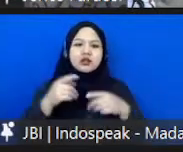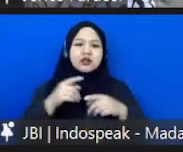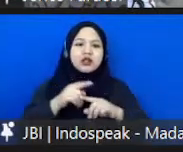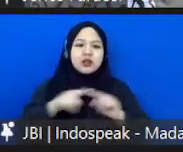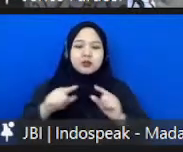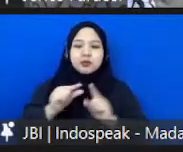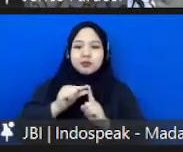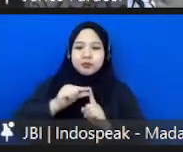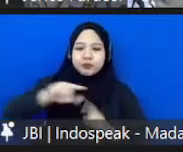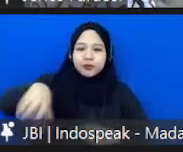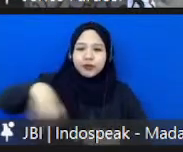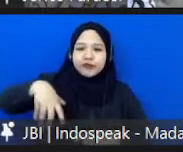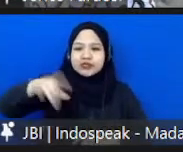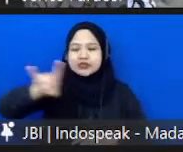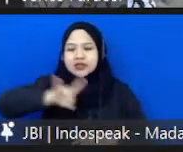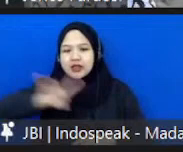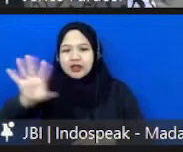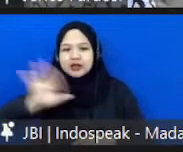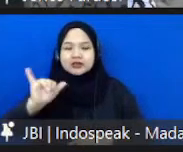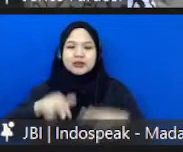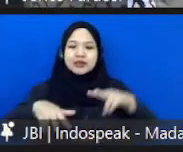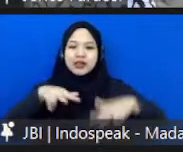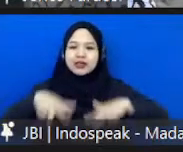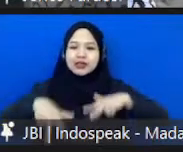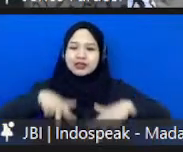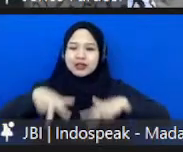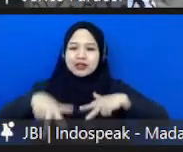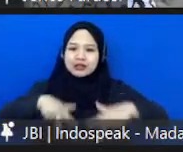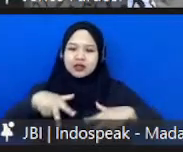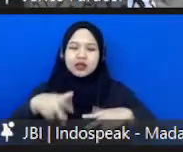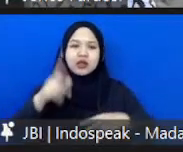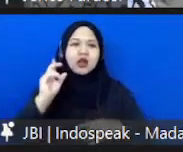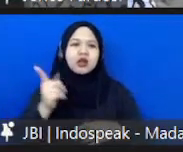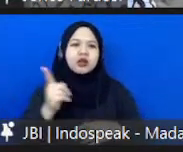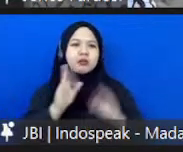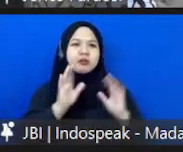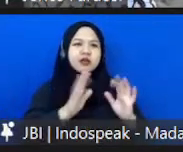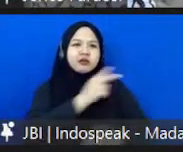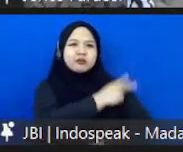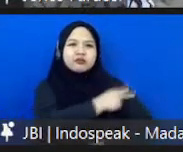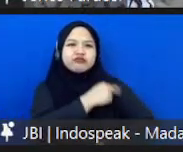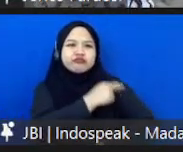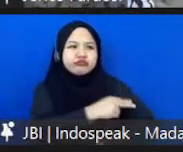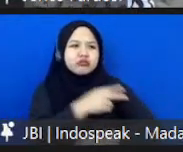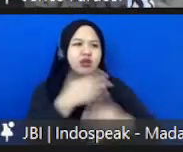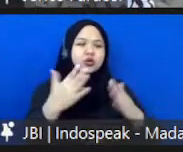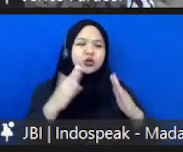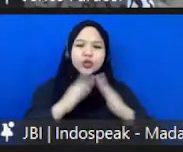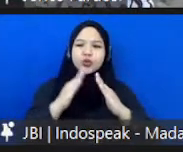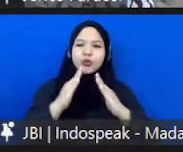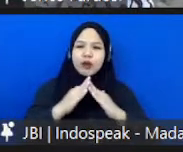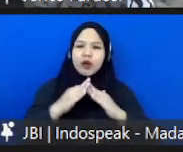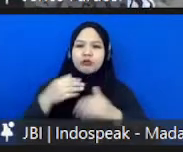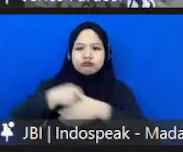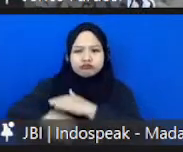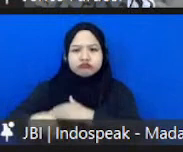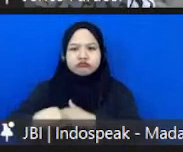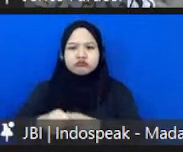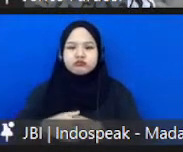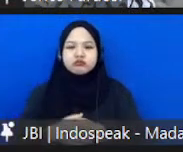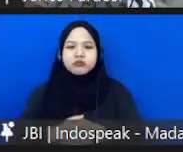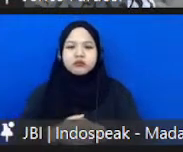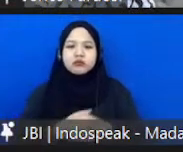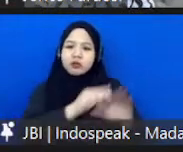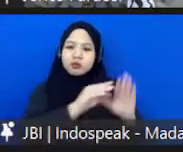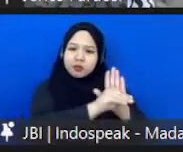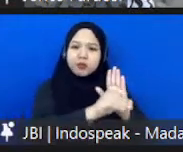in TT is still kind of like in puskesmas or even home before that one. In Papua, still